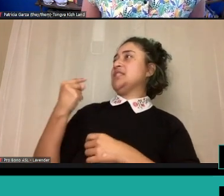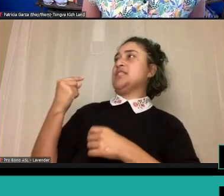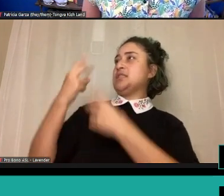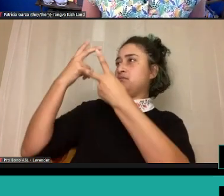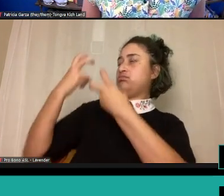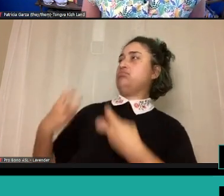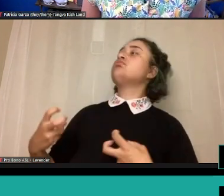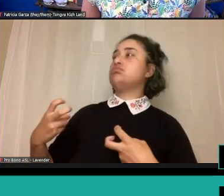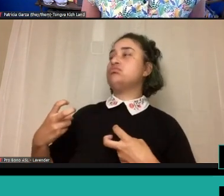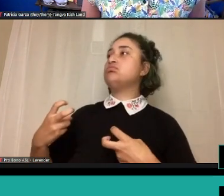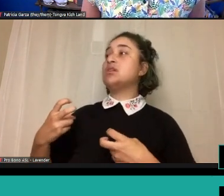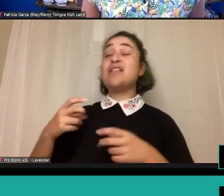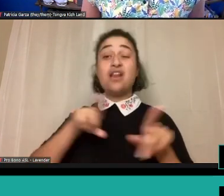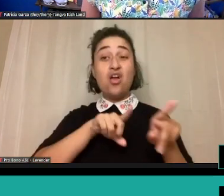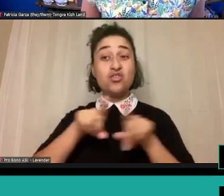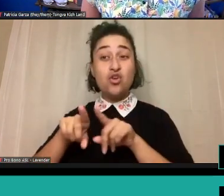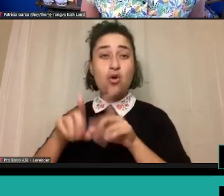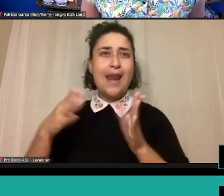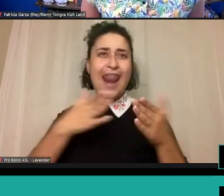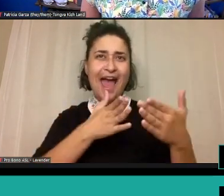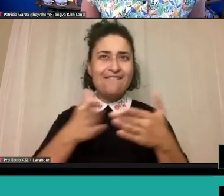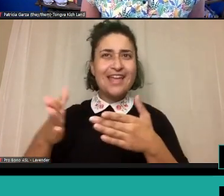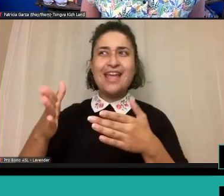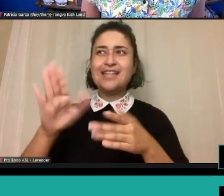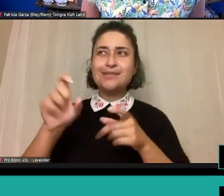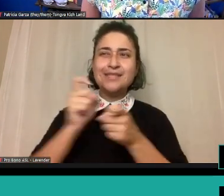also navigating, like I said, certain spaces.